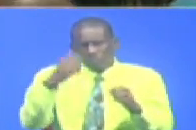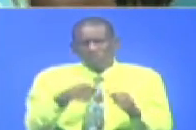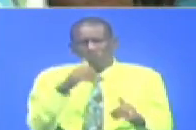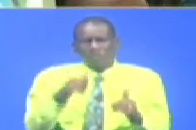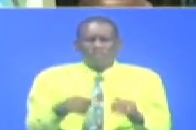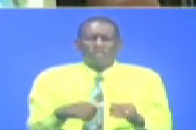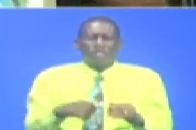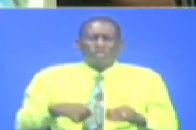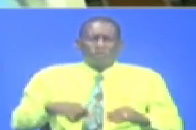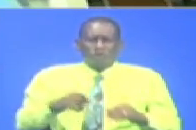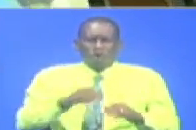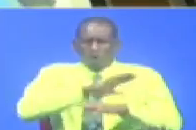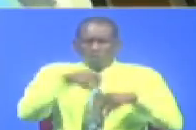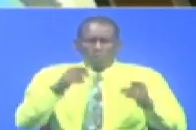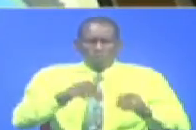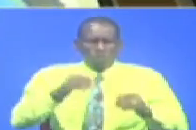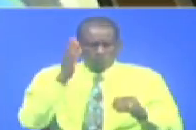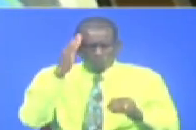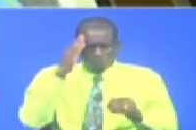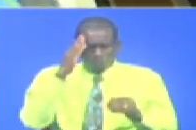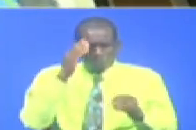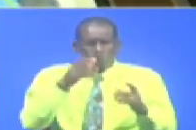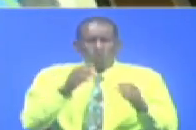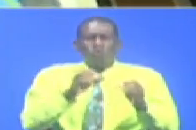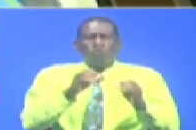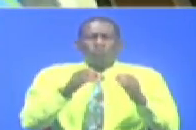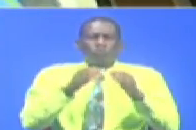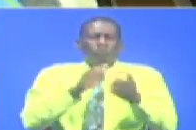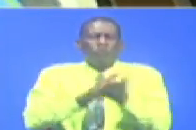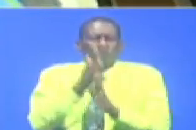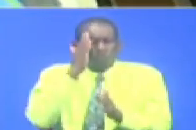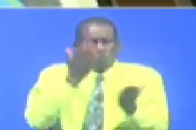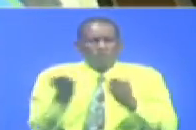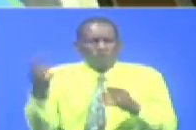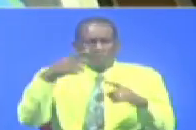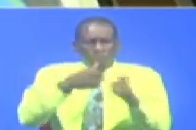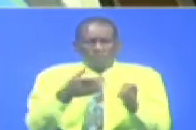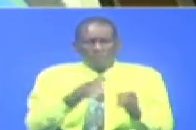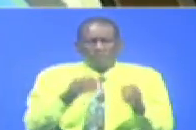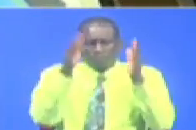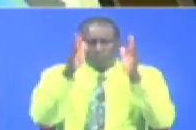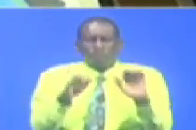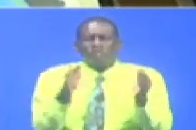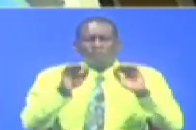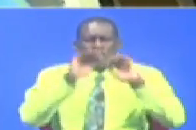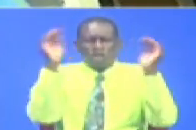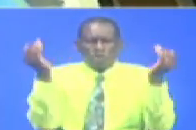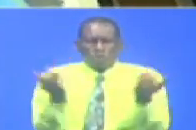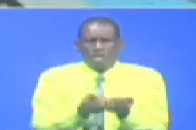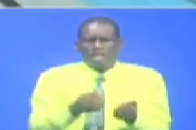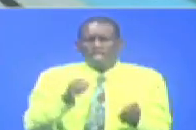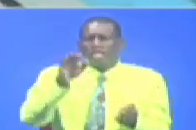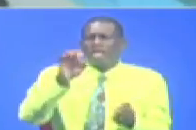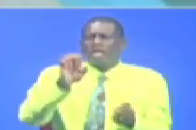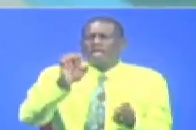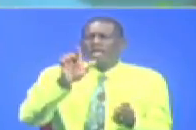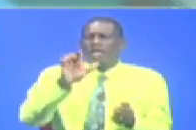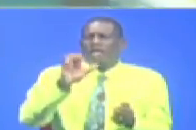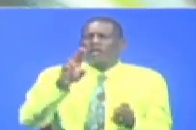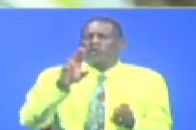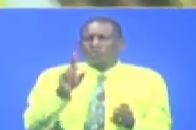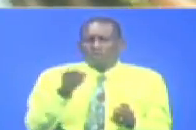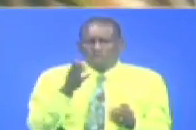us, no matter where you come from, no matter your race, no matter your whatever. This is someone who's celebrated worldwide. And here as well, definitely.